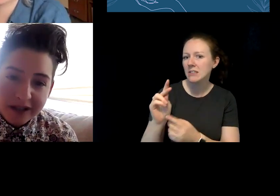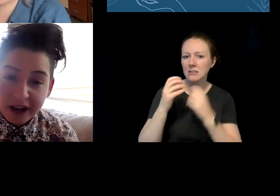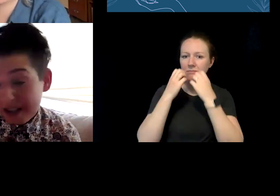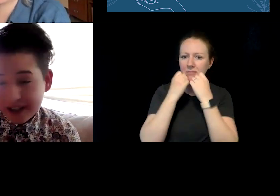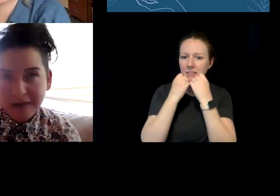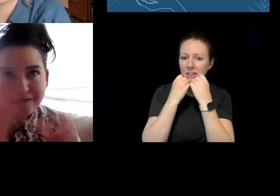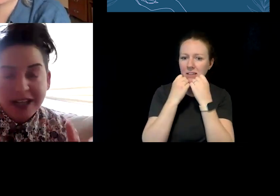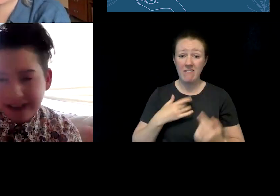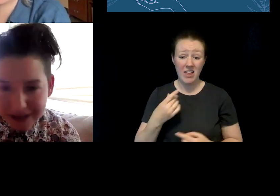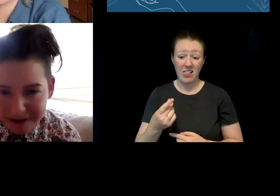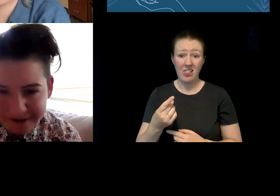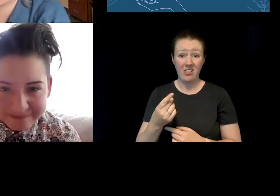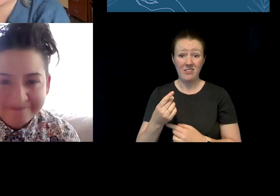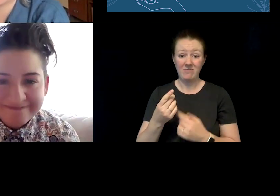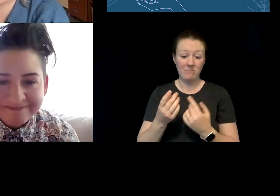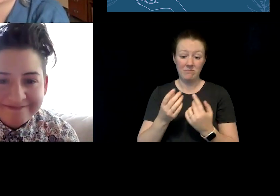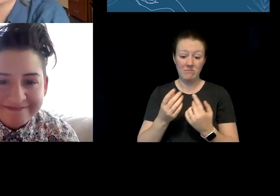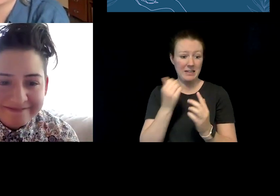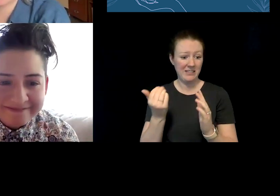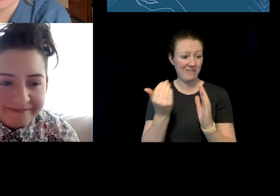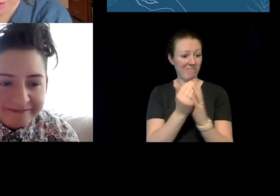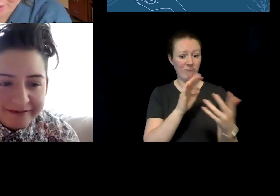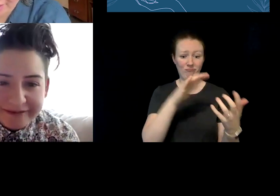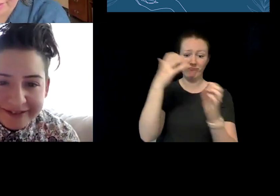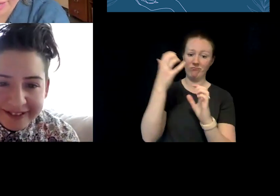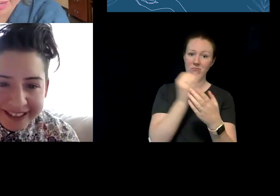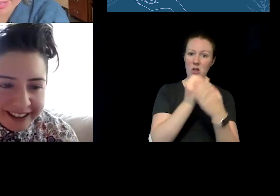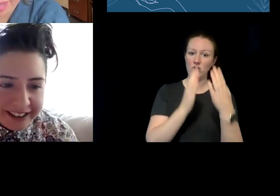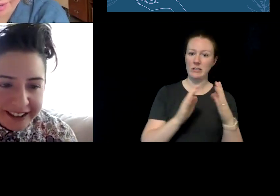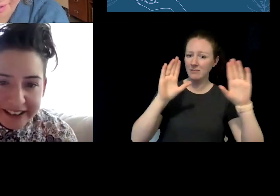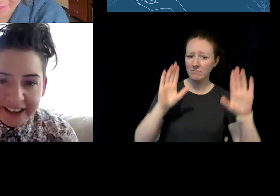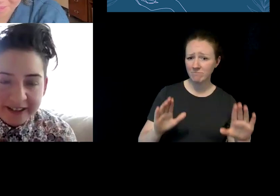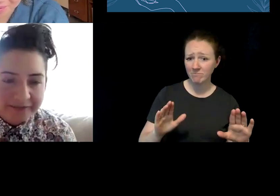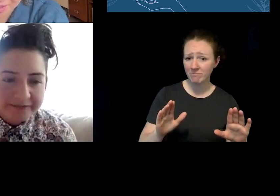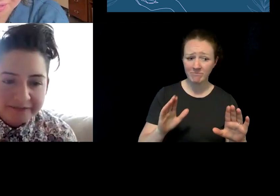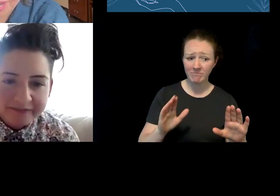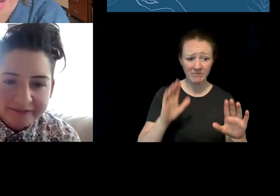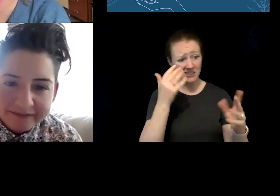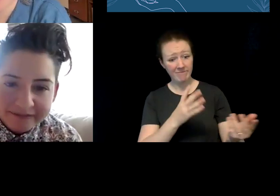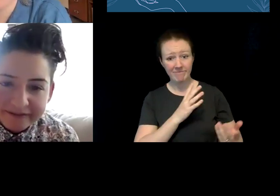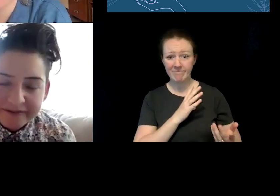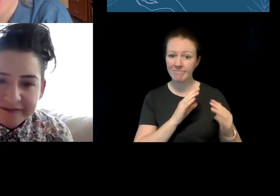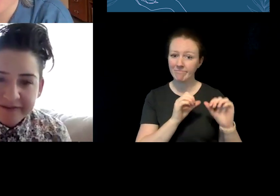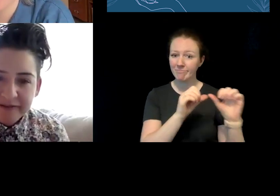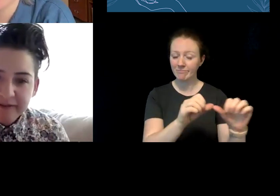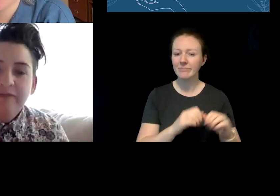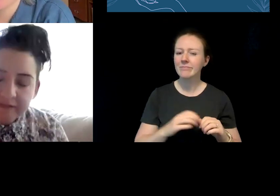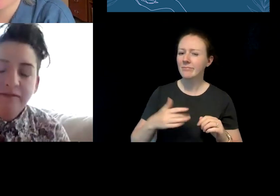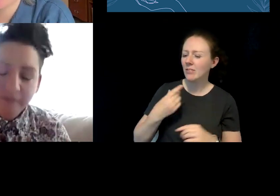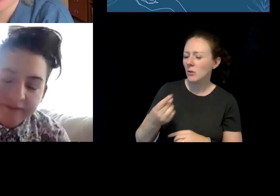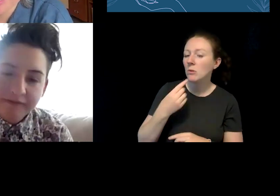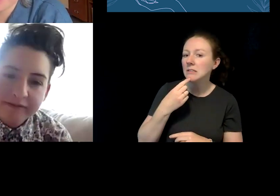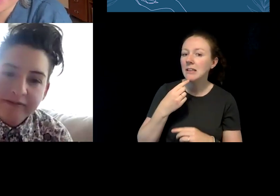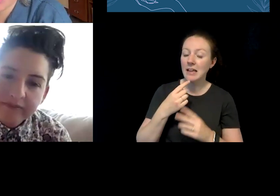artistic risk, artistic excellence. Yeah, I think what you're articulating is that care gives way for